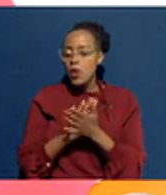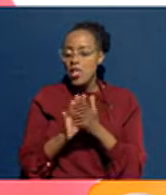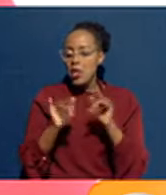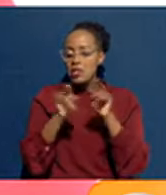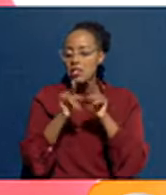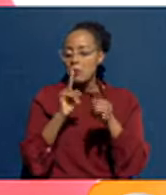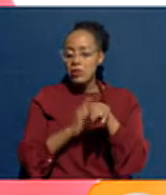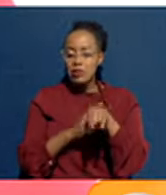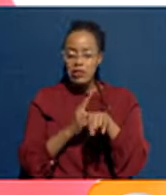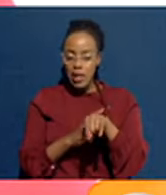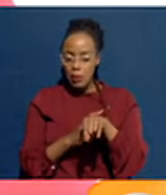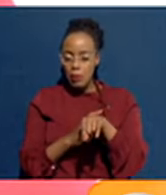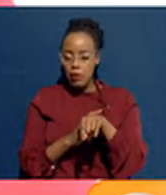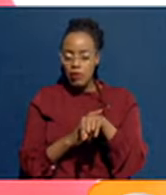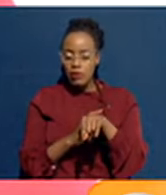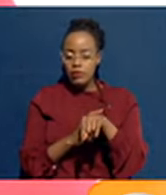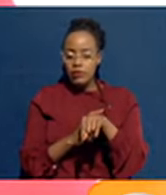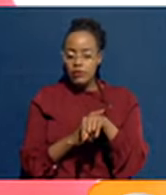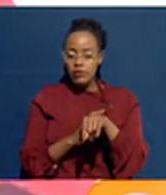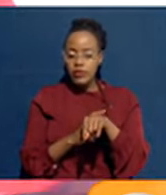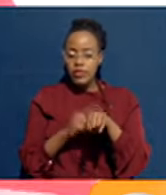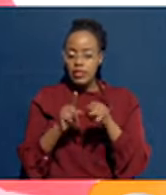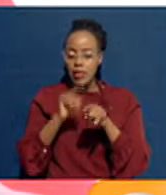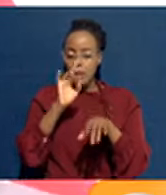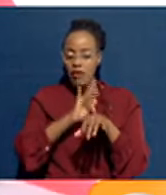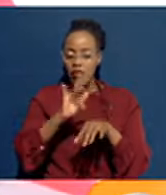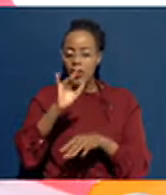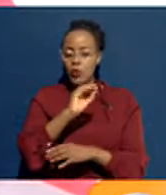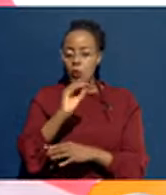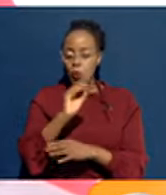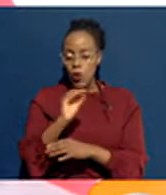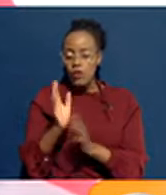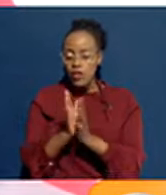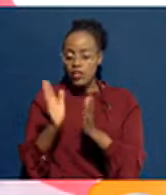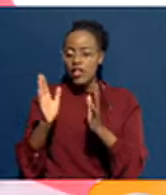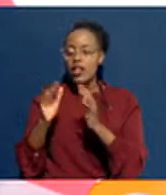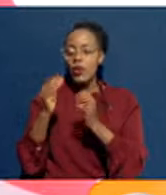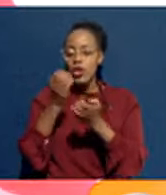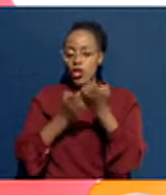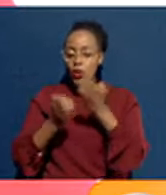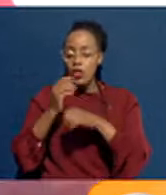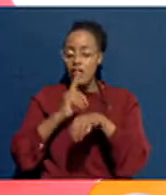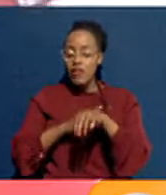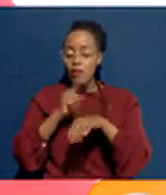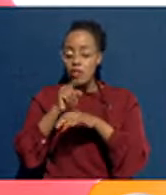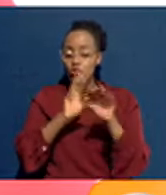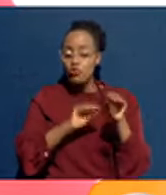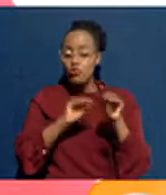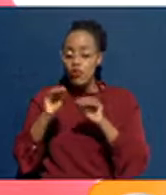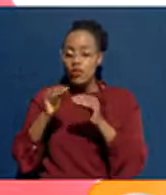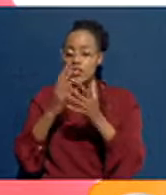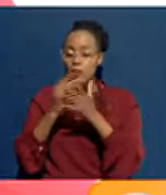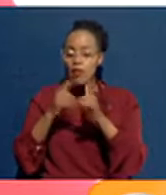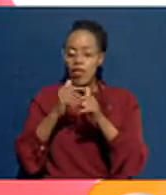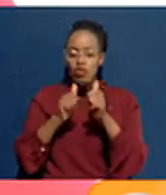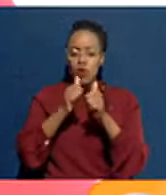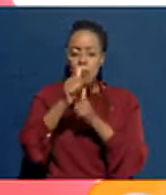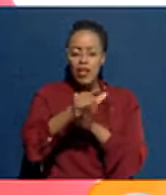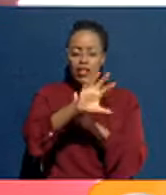same time hurting the rest of the economy. I've seen when you transport something, you pass through